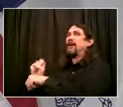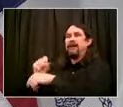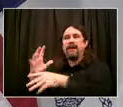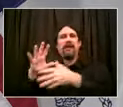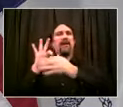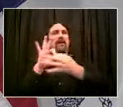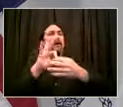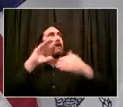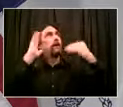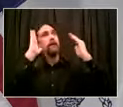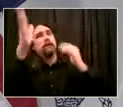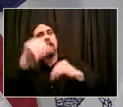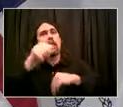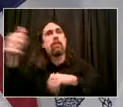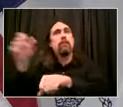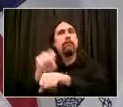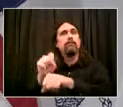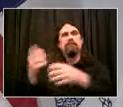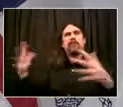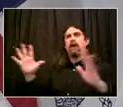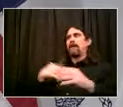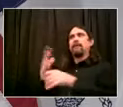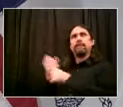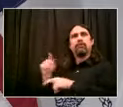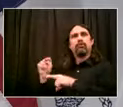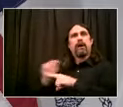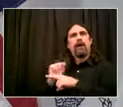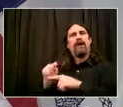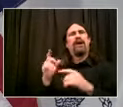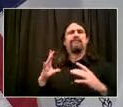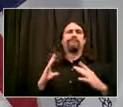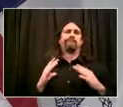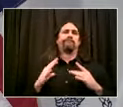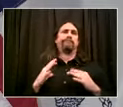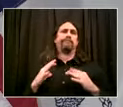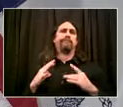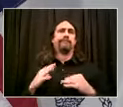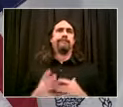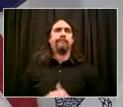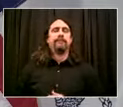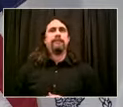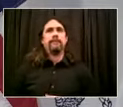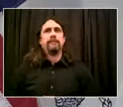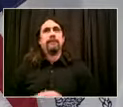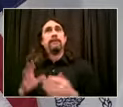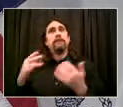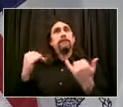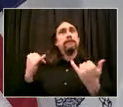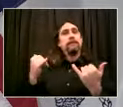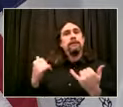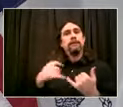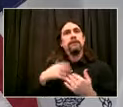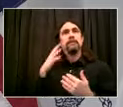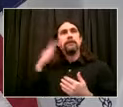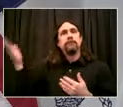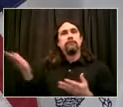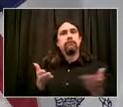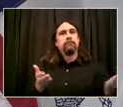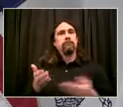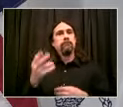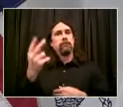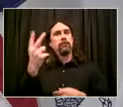their efforts to ensure that the JFK redevelopment would do the most for Southeast Queens on a lasting basis. First, a